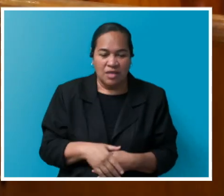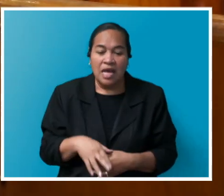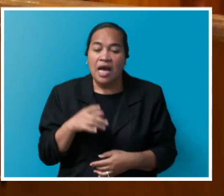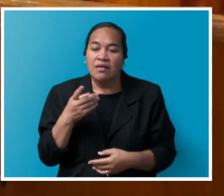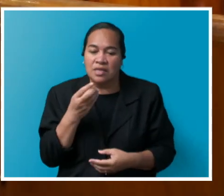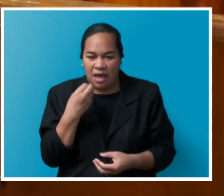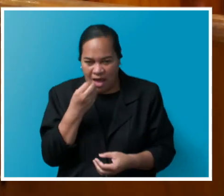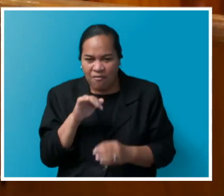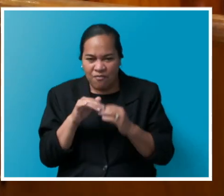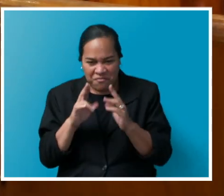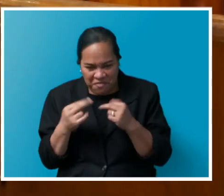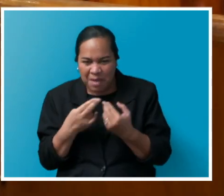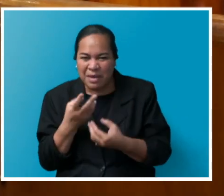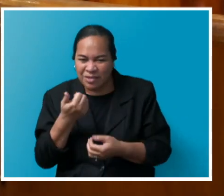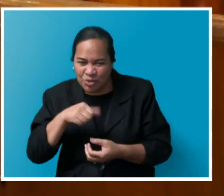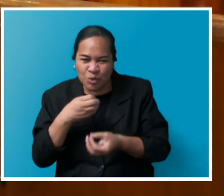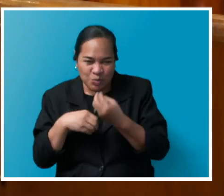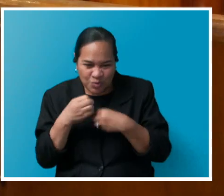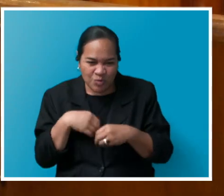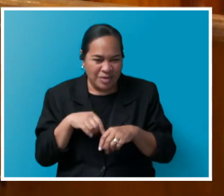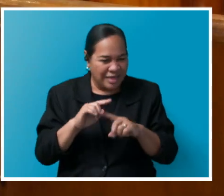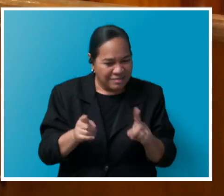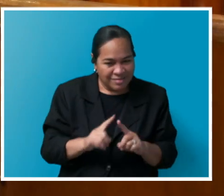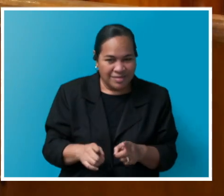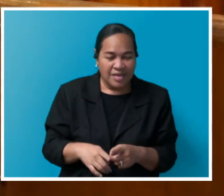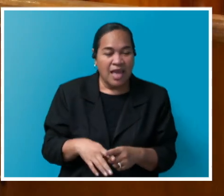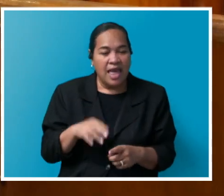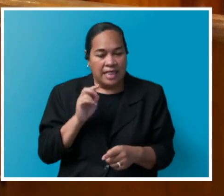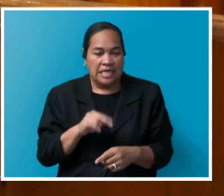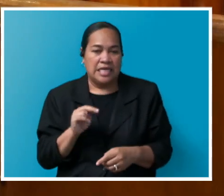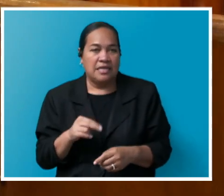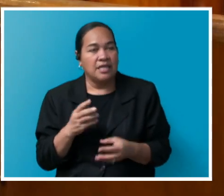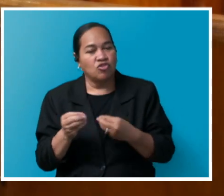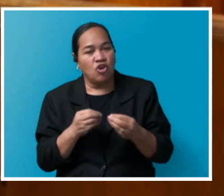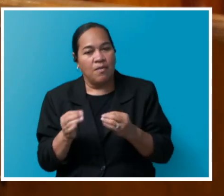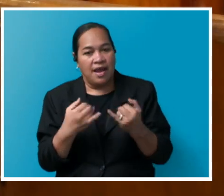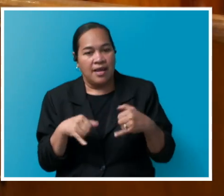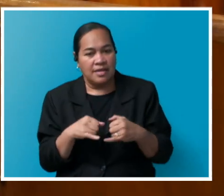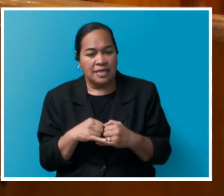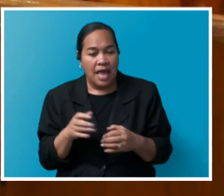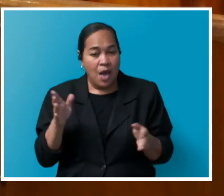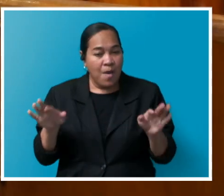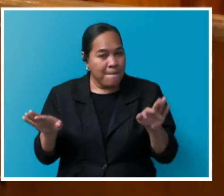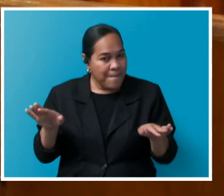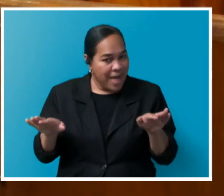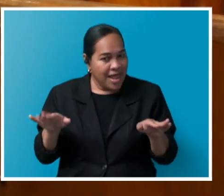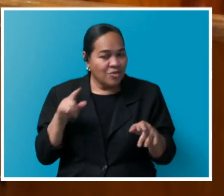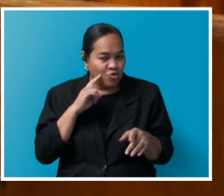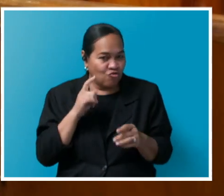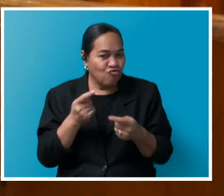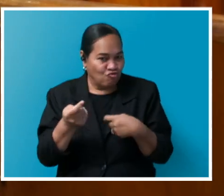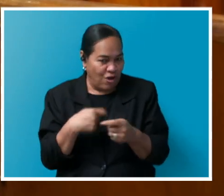consumption, infrastructure, and retail needs in the Solomon Islands. While the balance of trade is in Fiji's